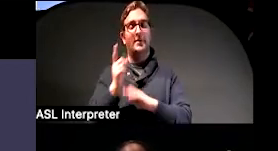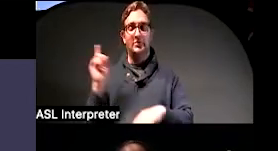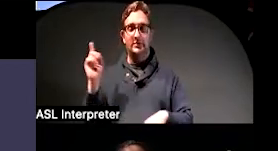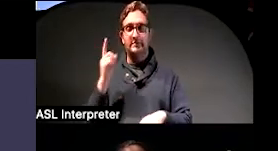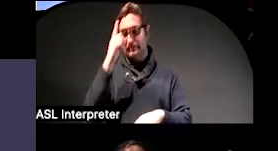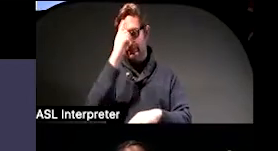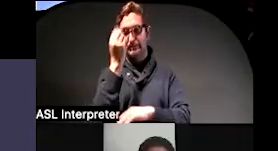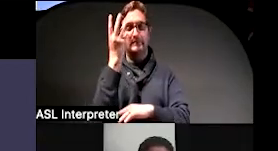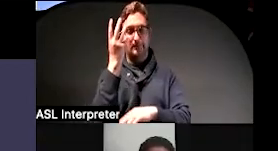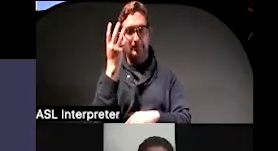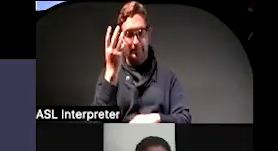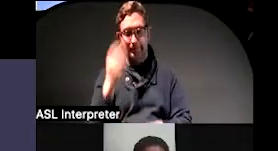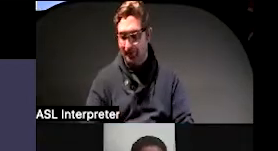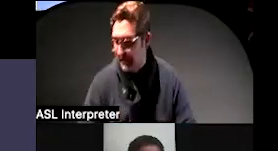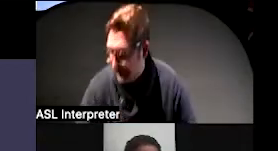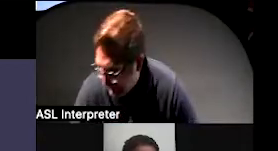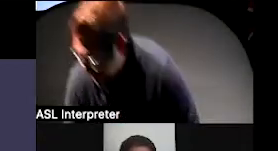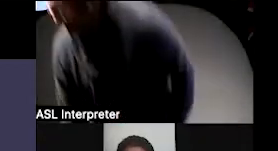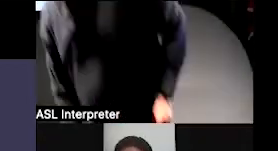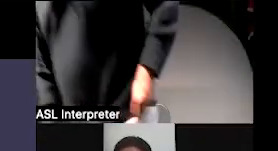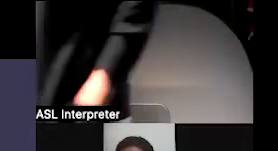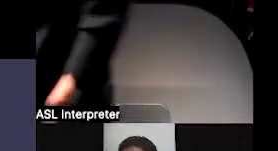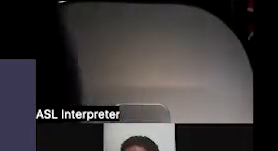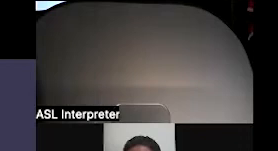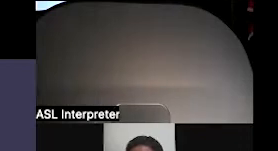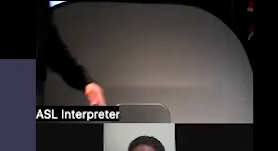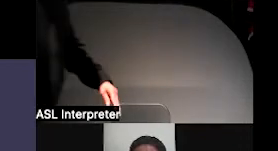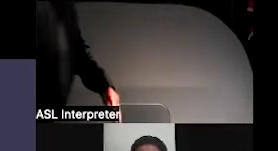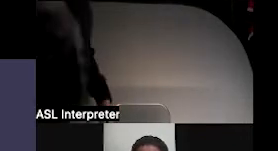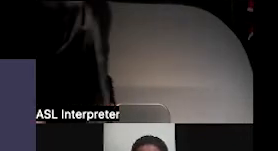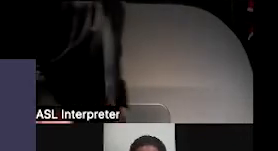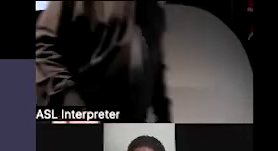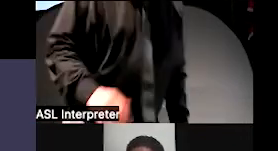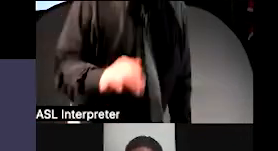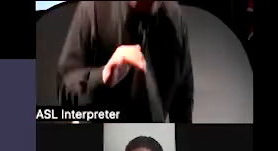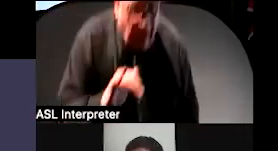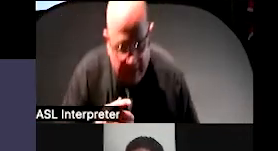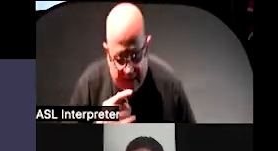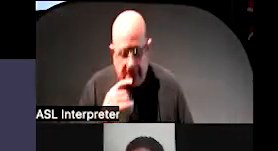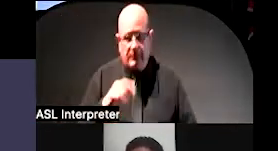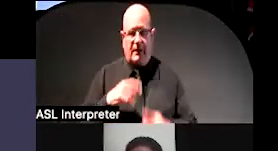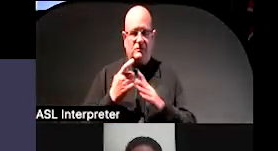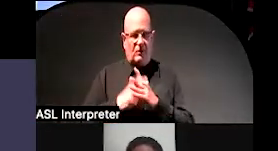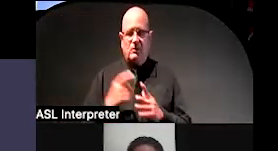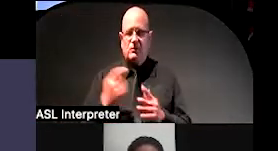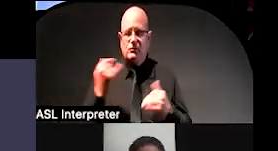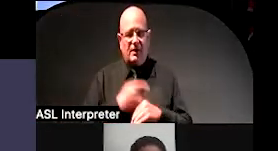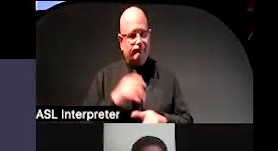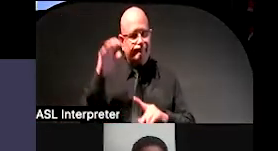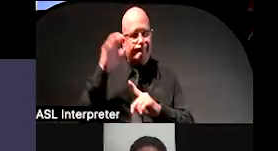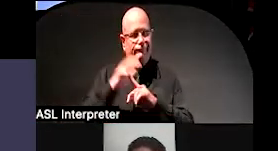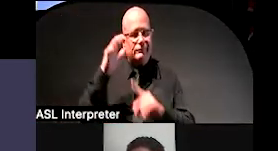today. Well, like I said when I started, I think today was just absolutely phenomenal. I